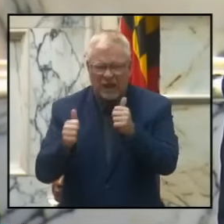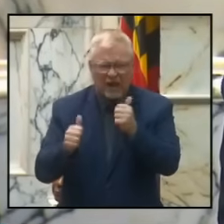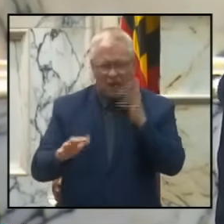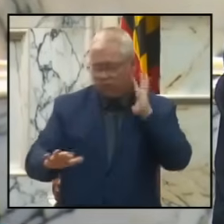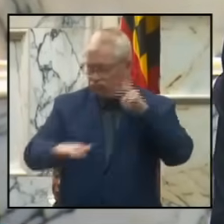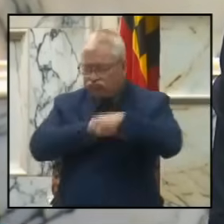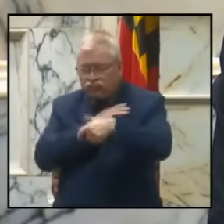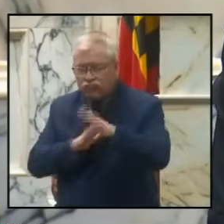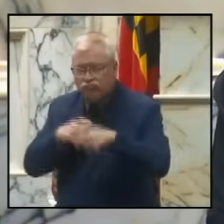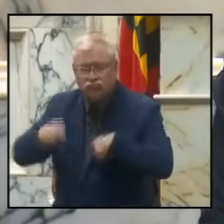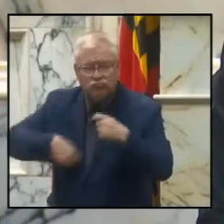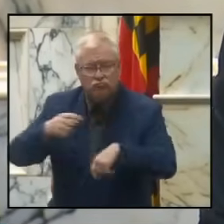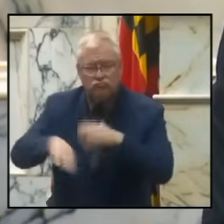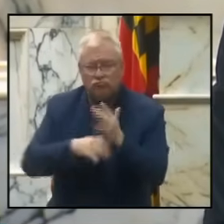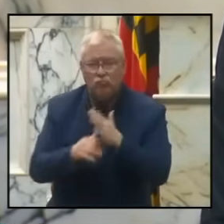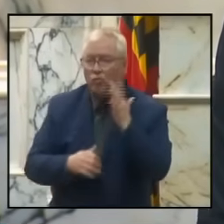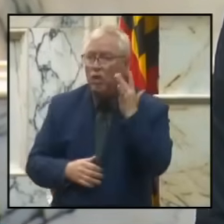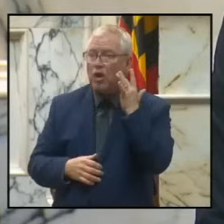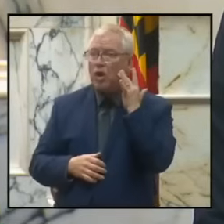because our people needed it.